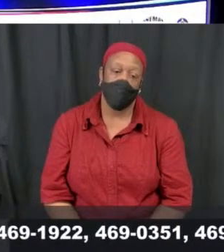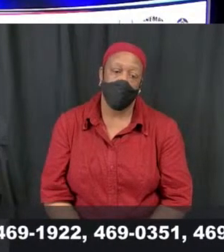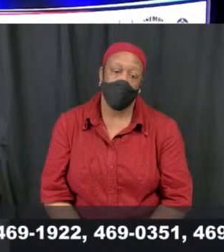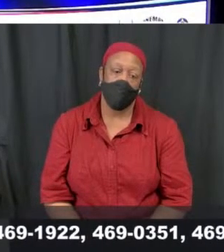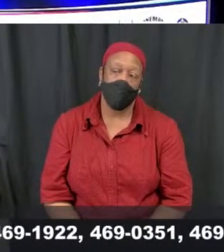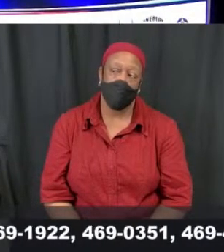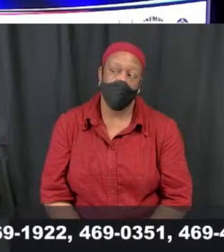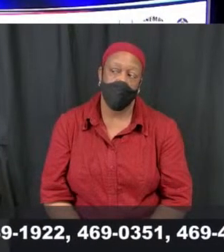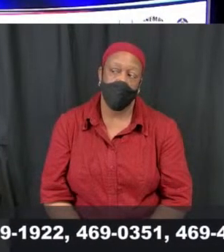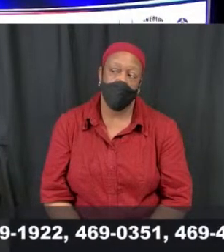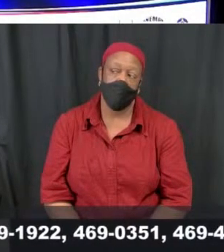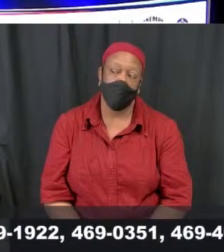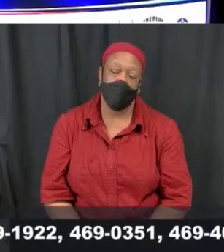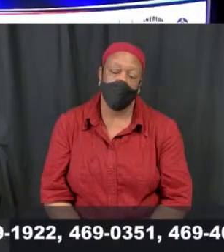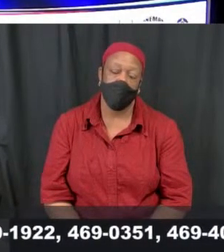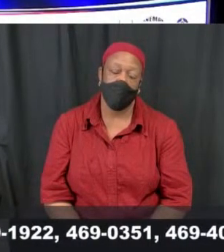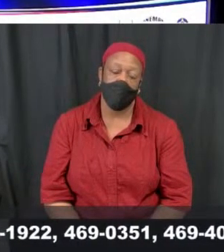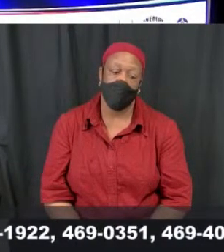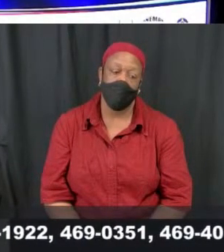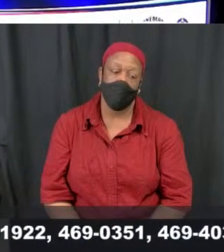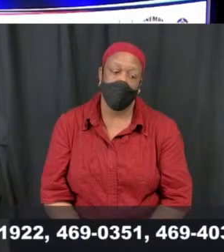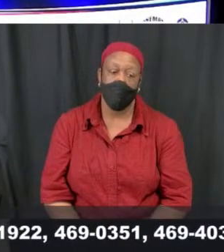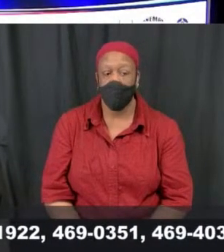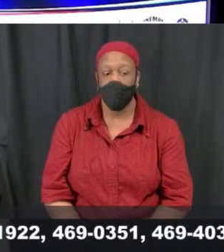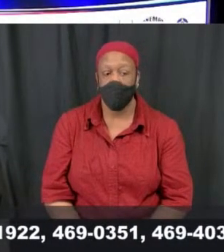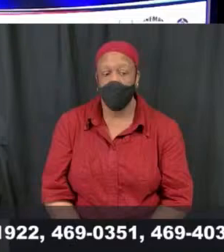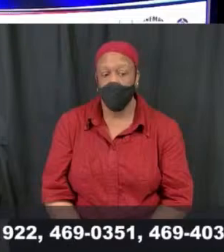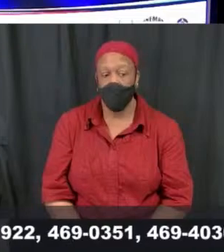from Win.